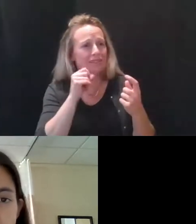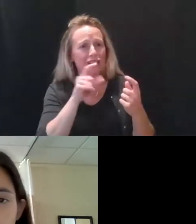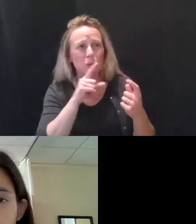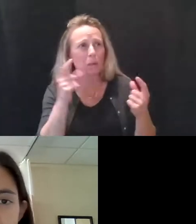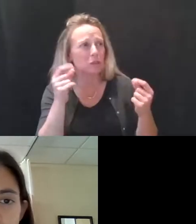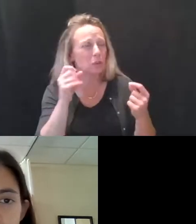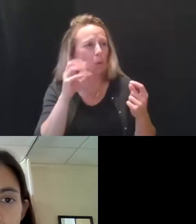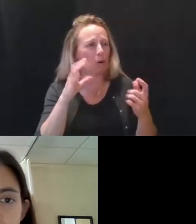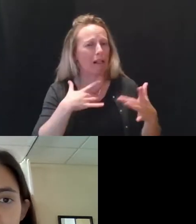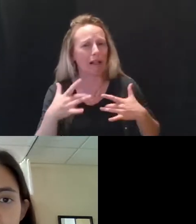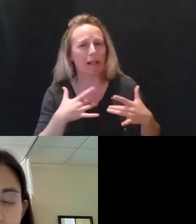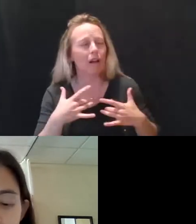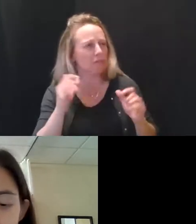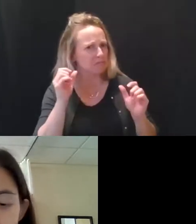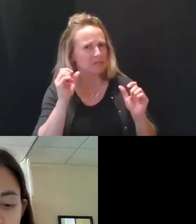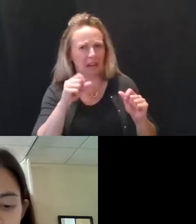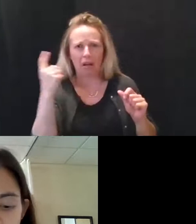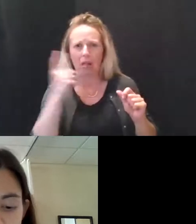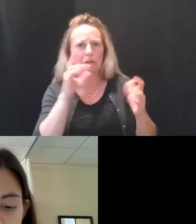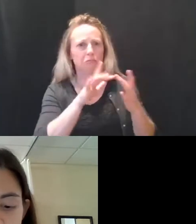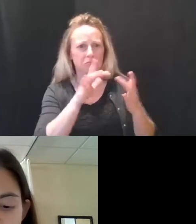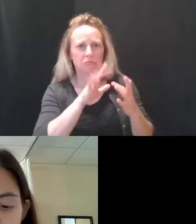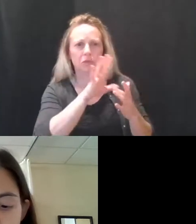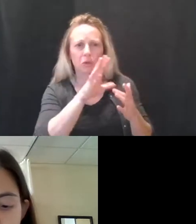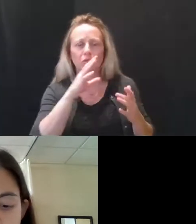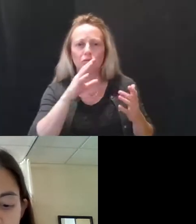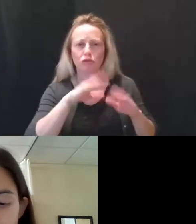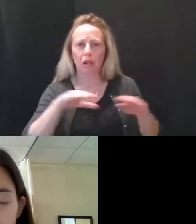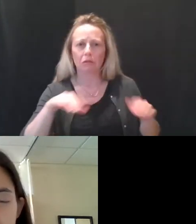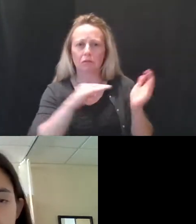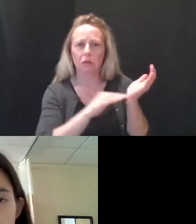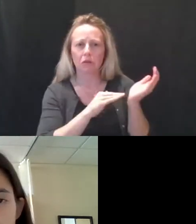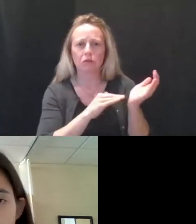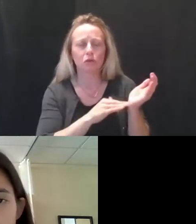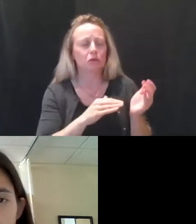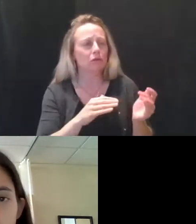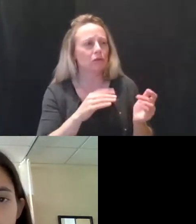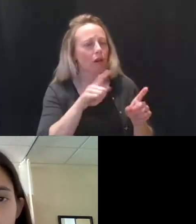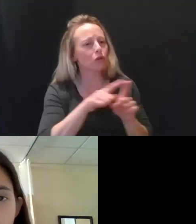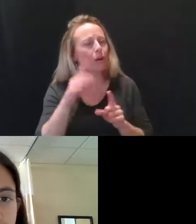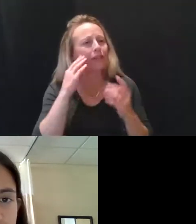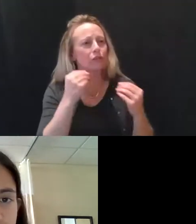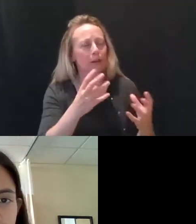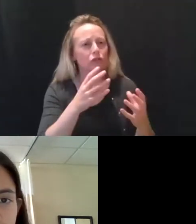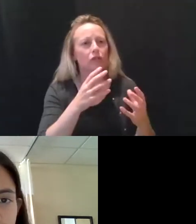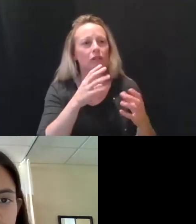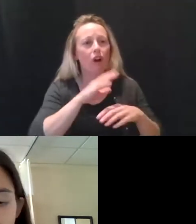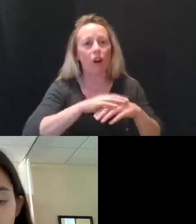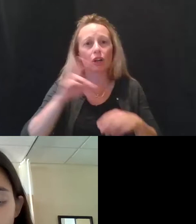always reach out to their primary care provider or pediatrician. There's also information on the UnityPoint website